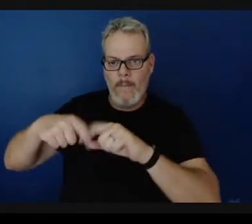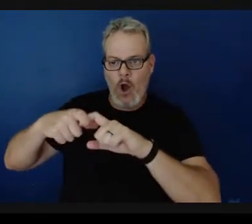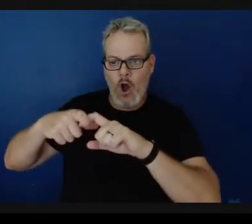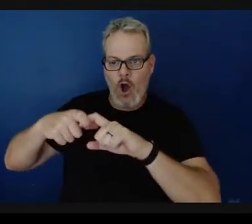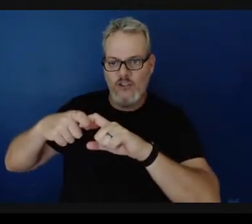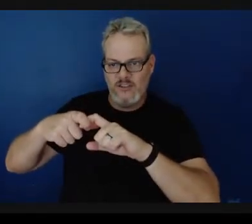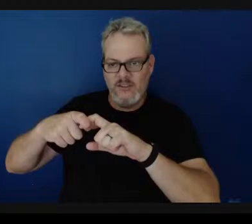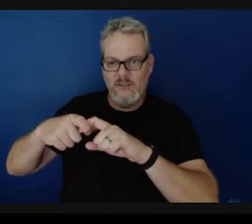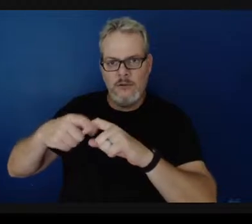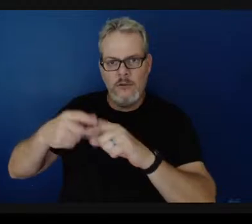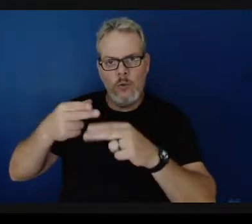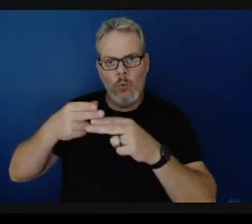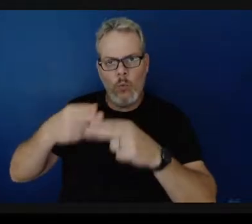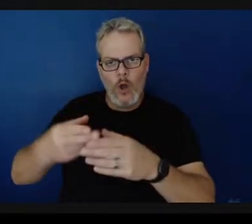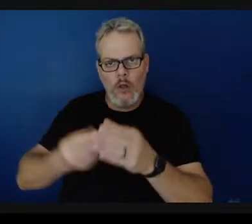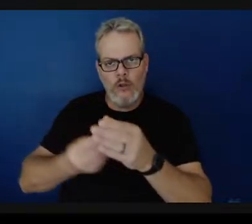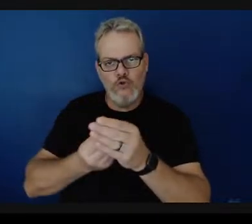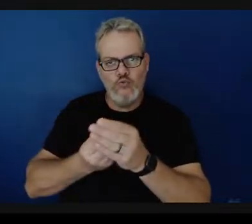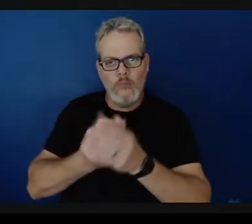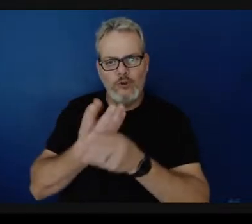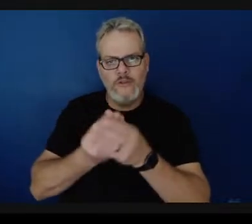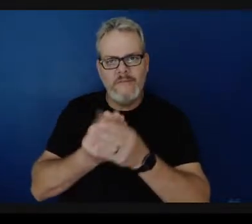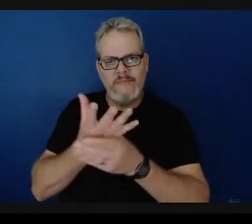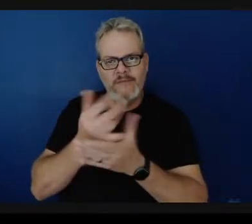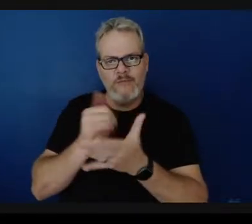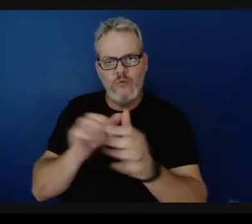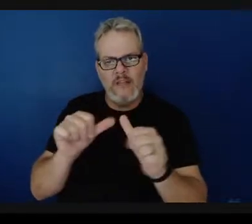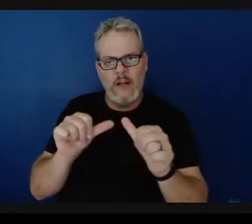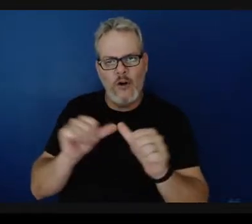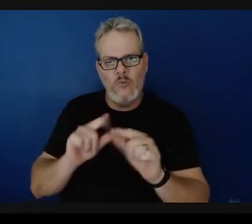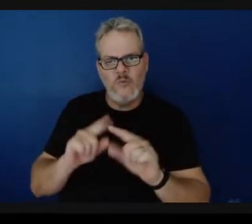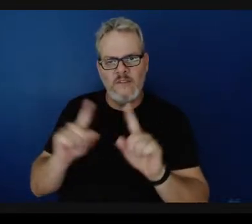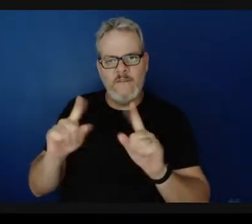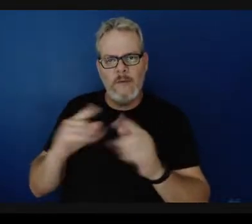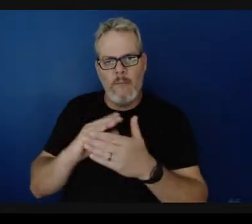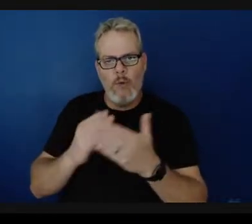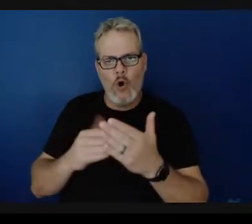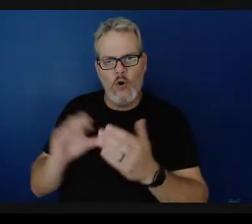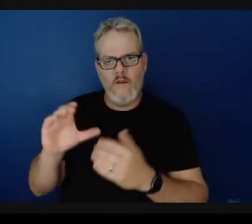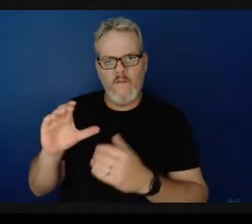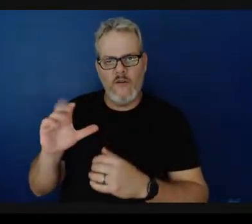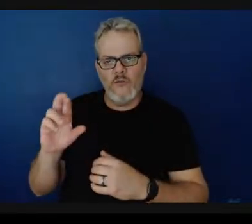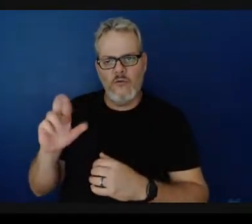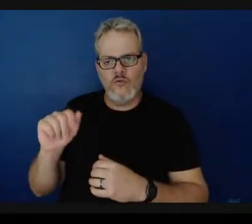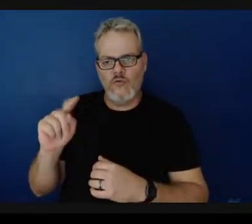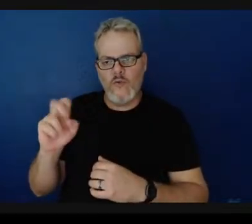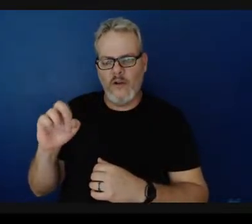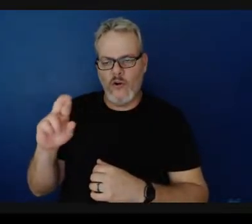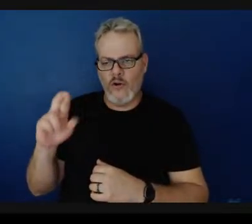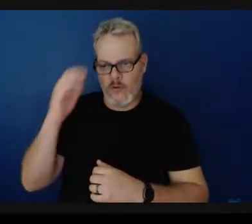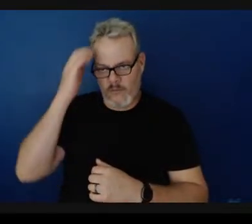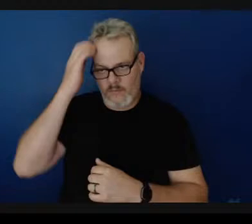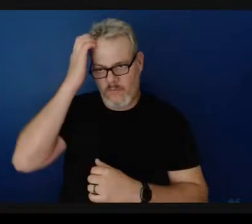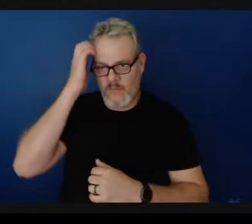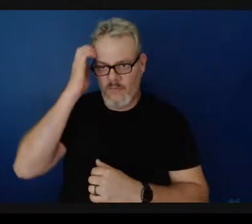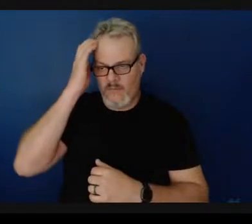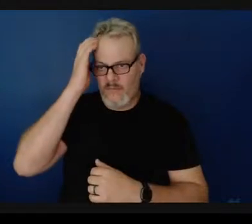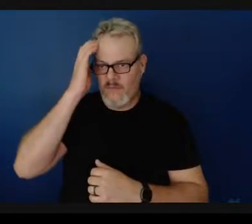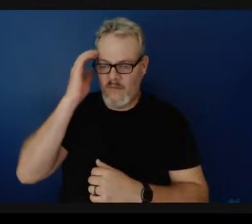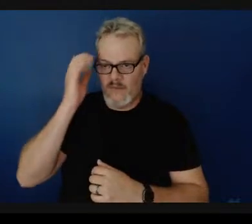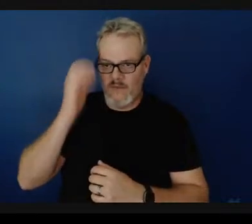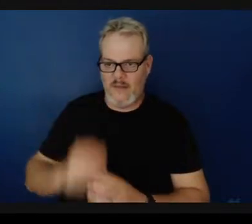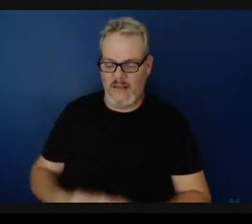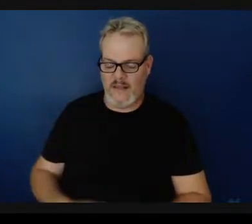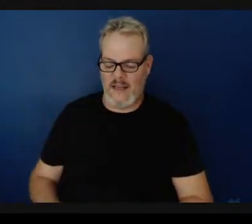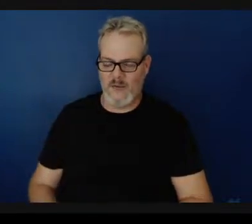because it popped up in a different part of the crater, but you could go back and who knows if someone will one day reclassify it as a pause.